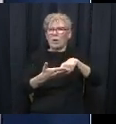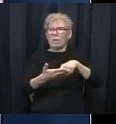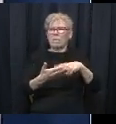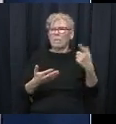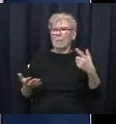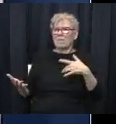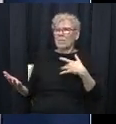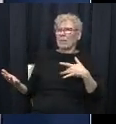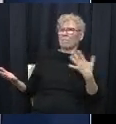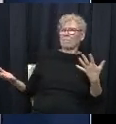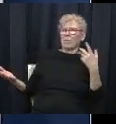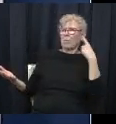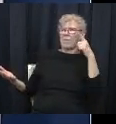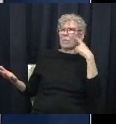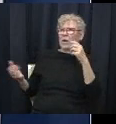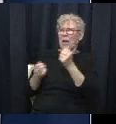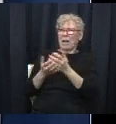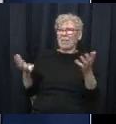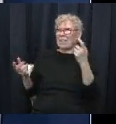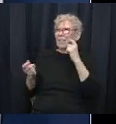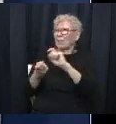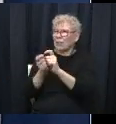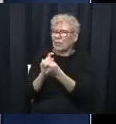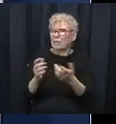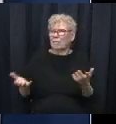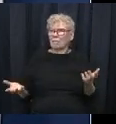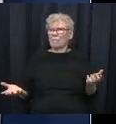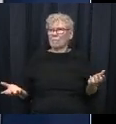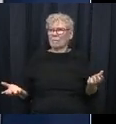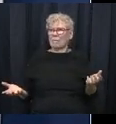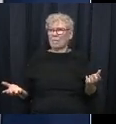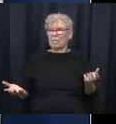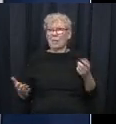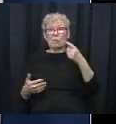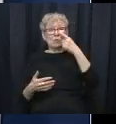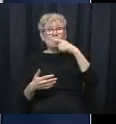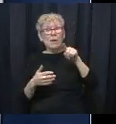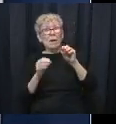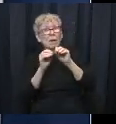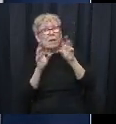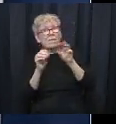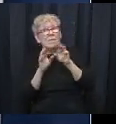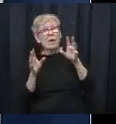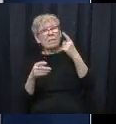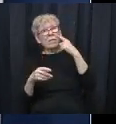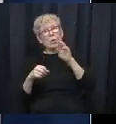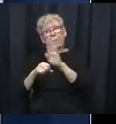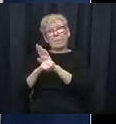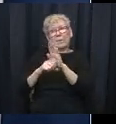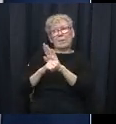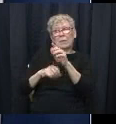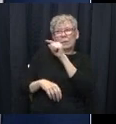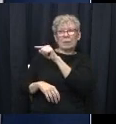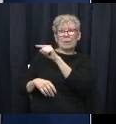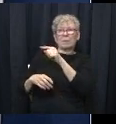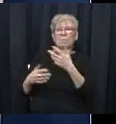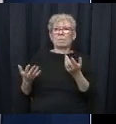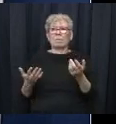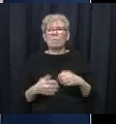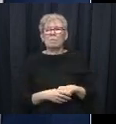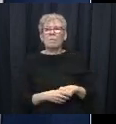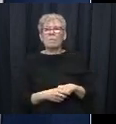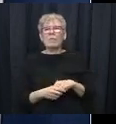add some clarification to businesses moving forward that there's not going to be these type of changes that cause them to do paperwork that ends up being moot later on?